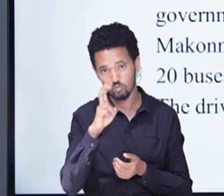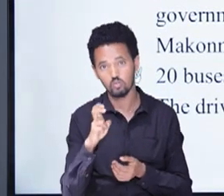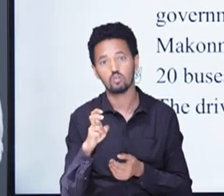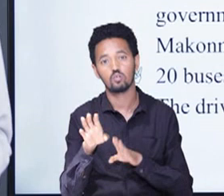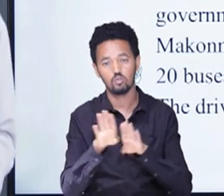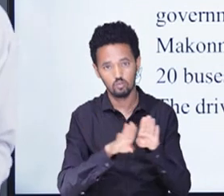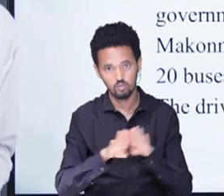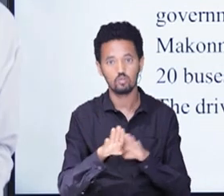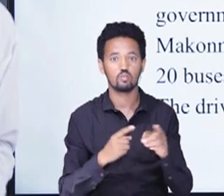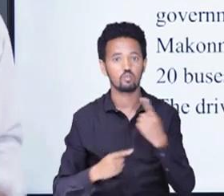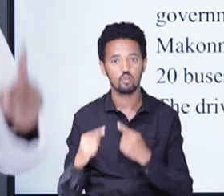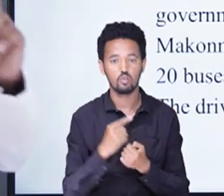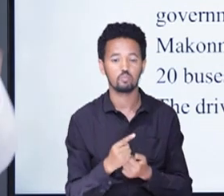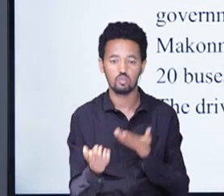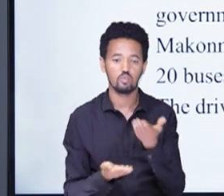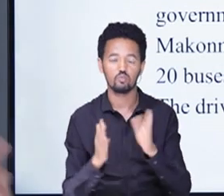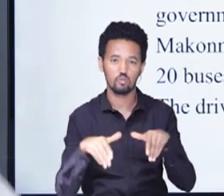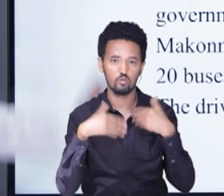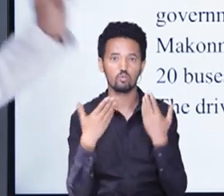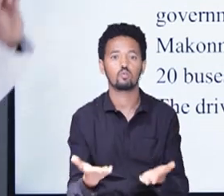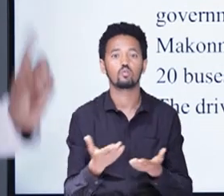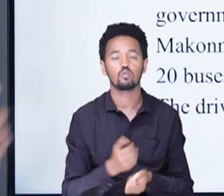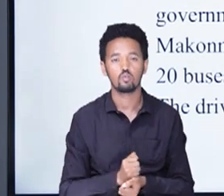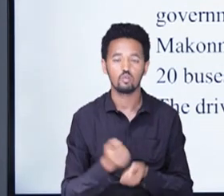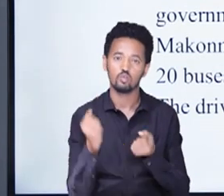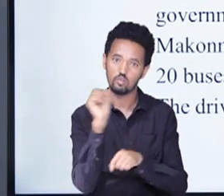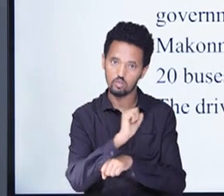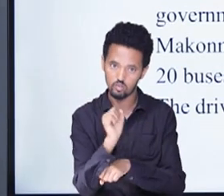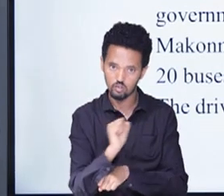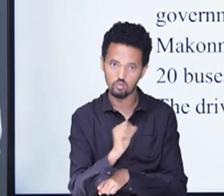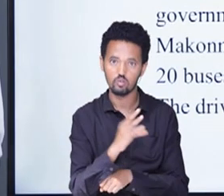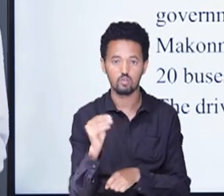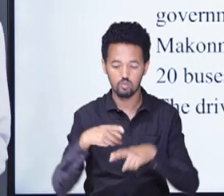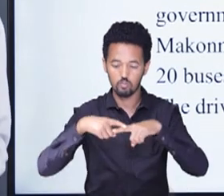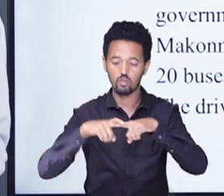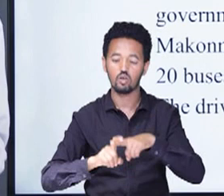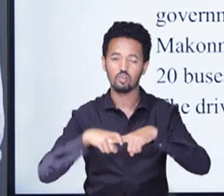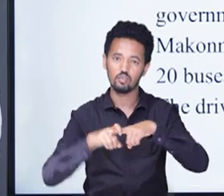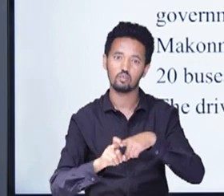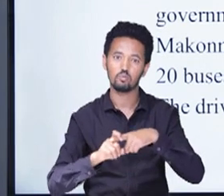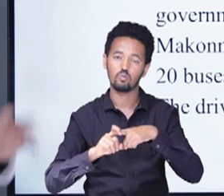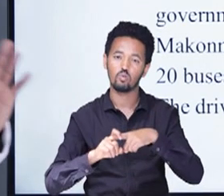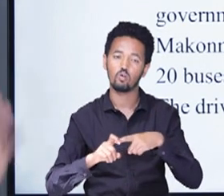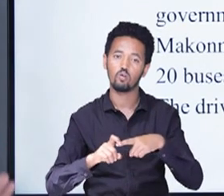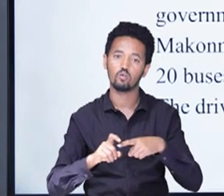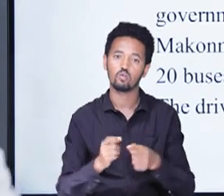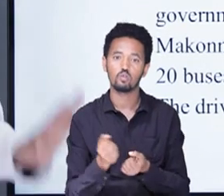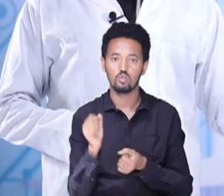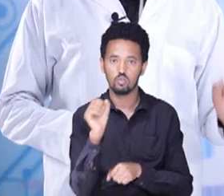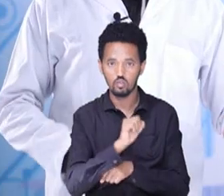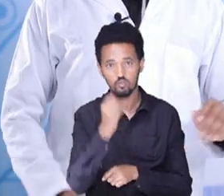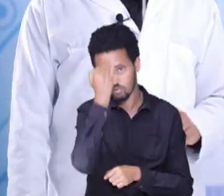came to provide a service. The 20 bus, the drivers and the mechanics are Italians. The